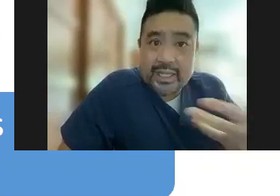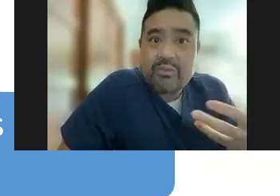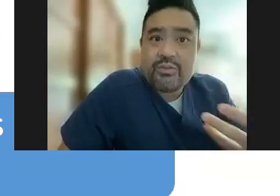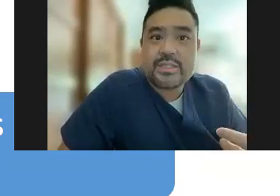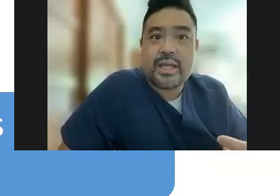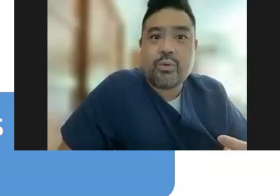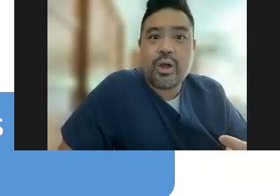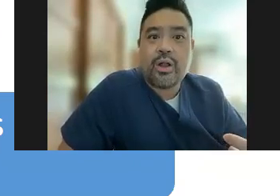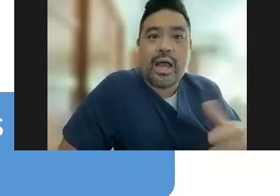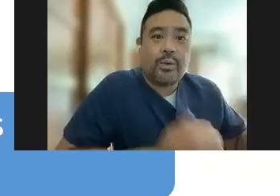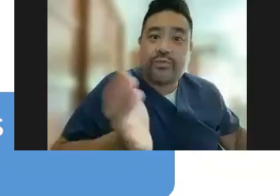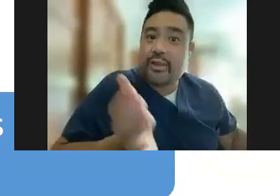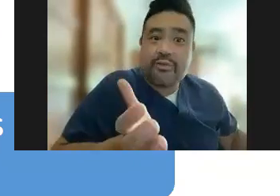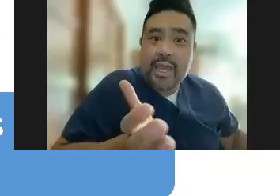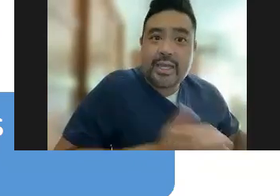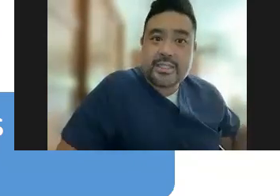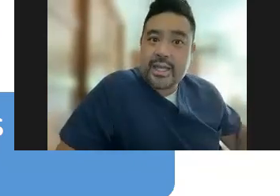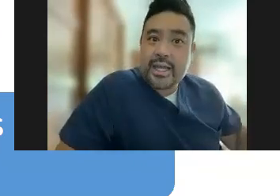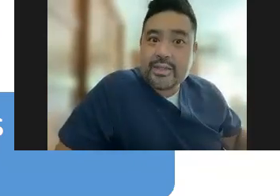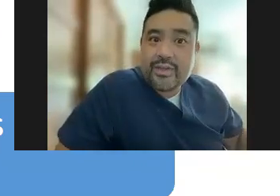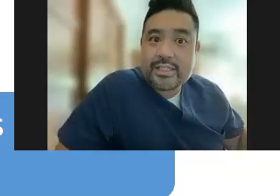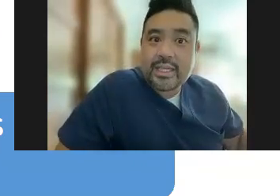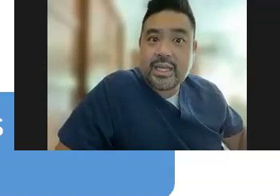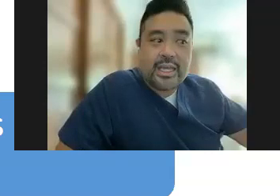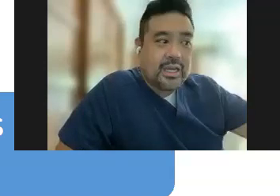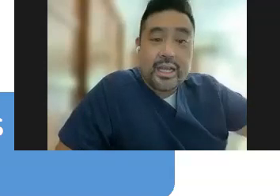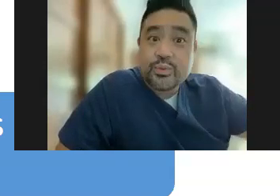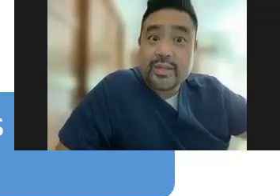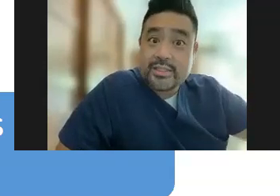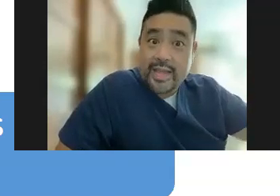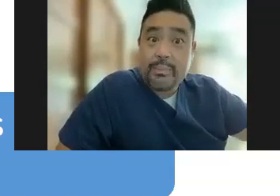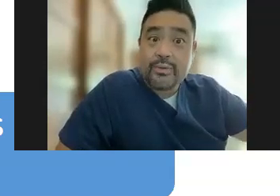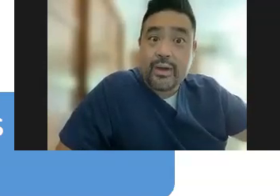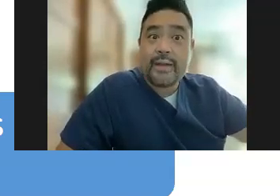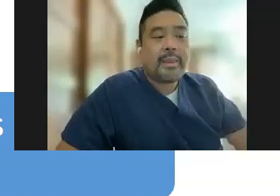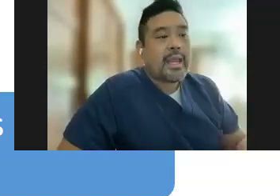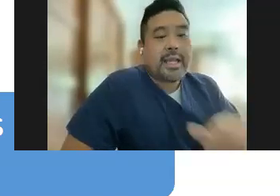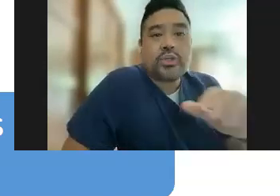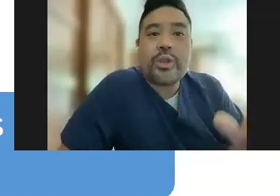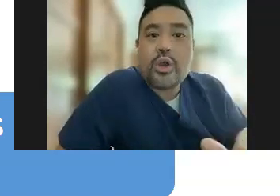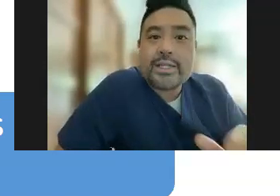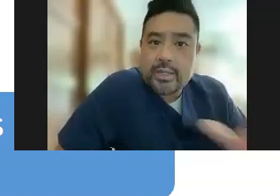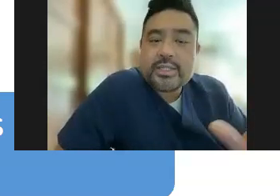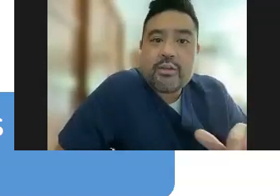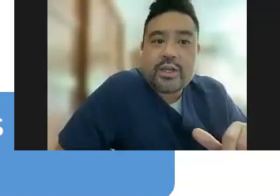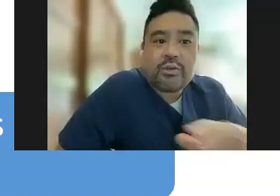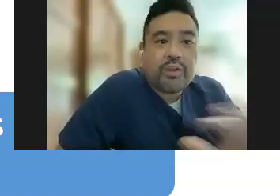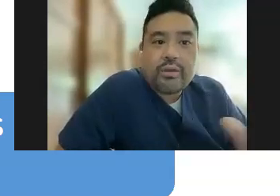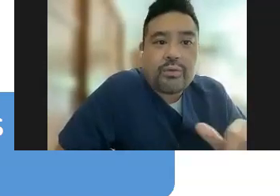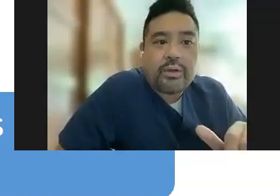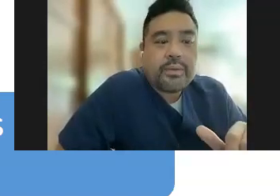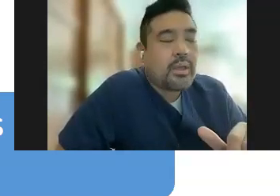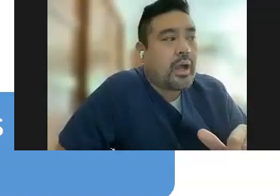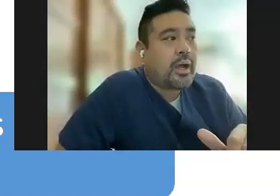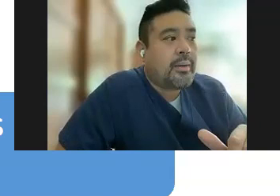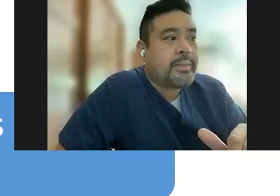to believe is like, well, I was feeling fine until I got this vaccine. Next week, this happened, right? And so we know that some side effects are very